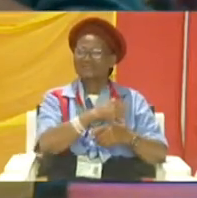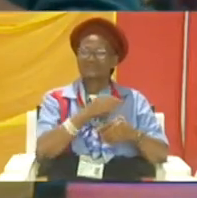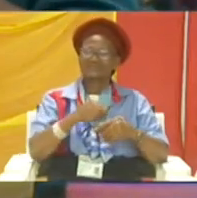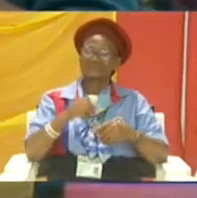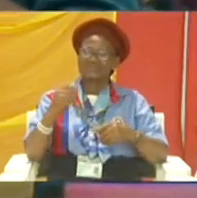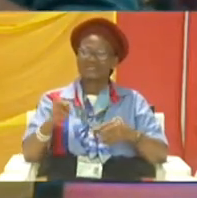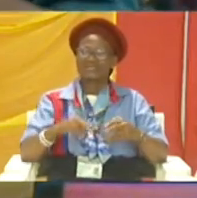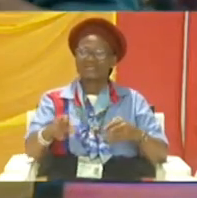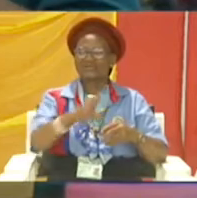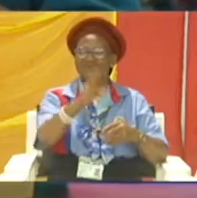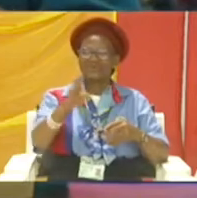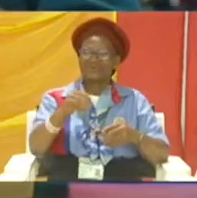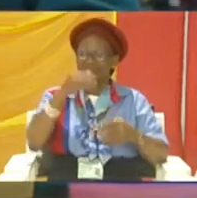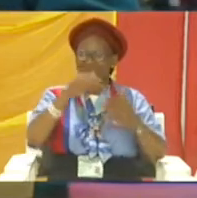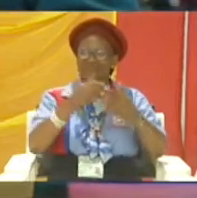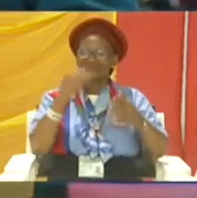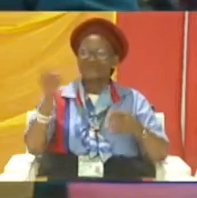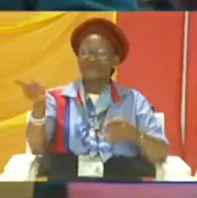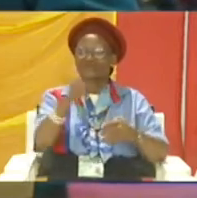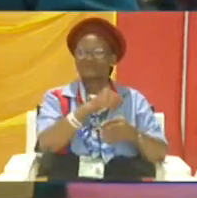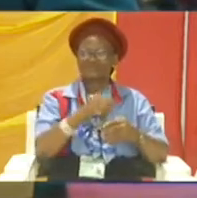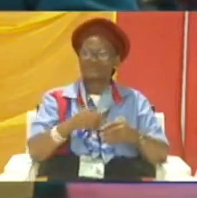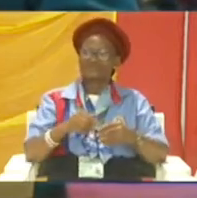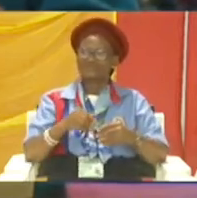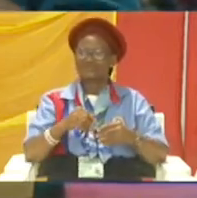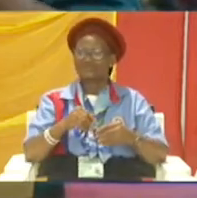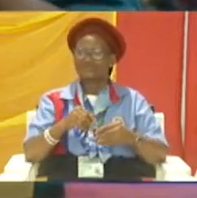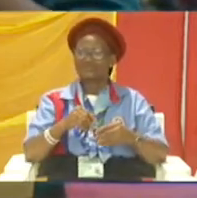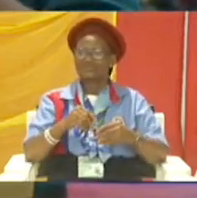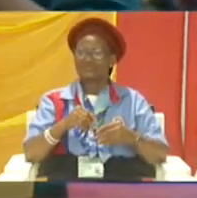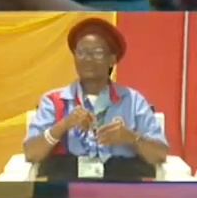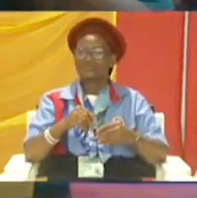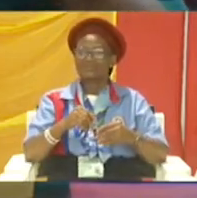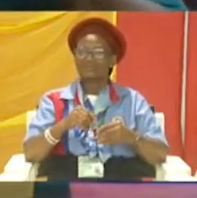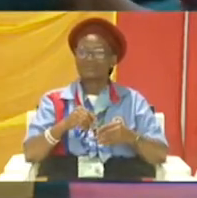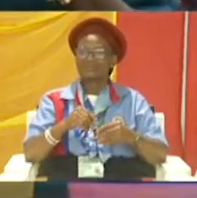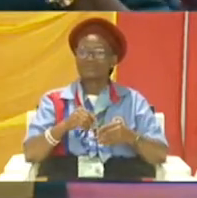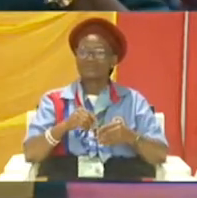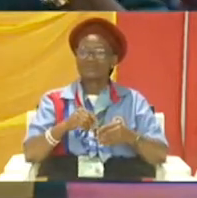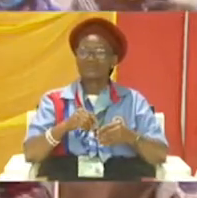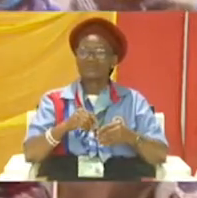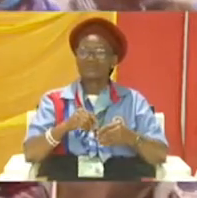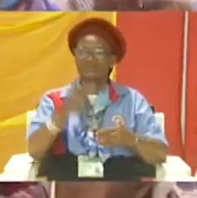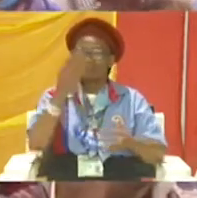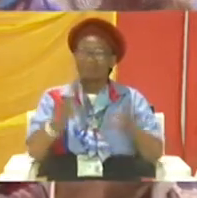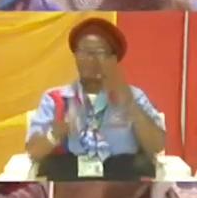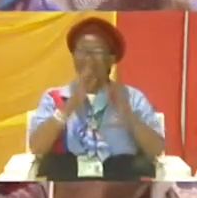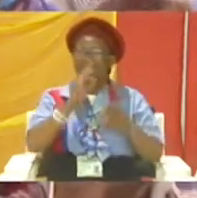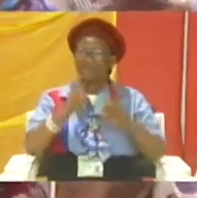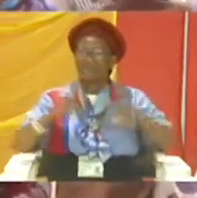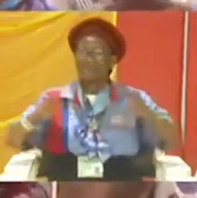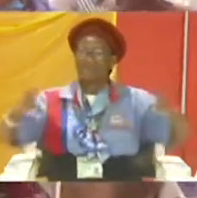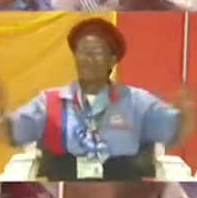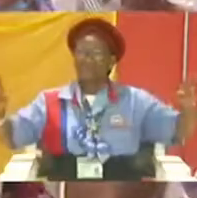The road before you will be widened.